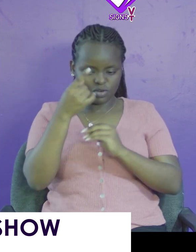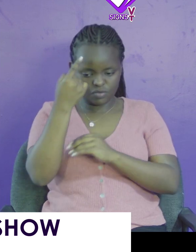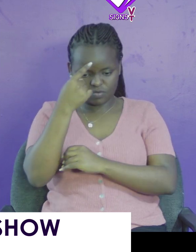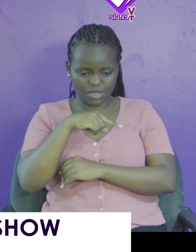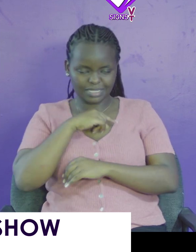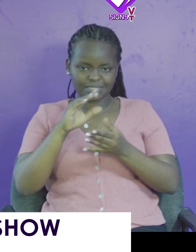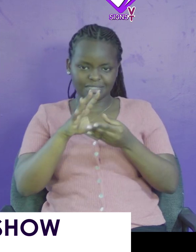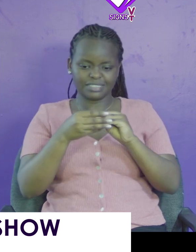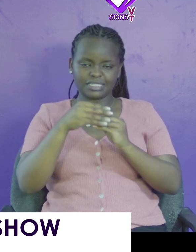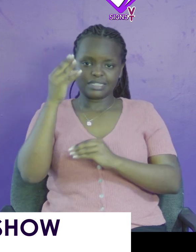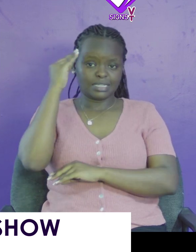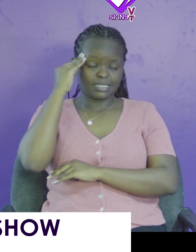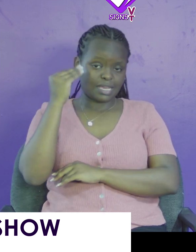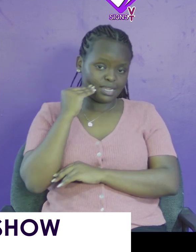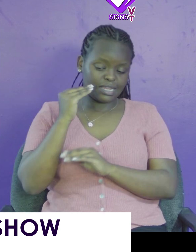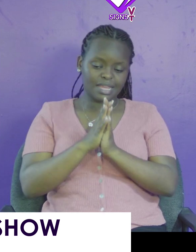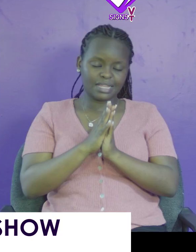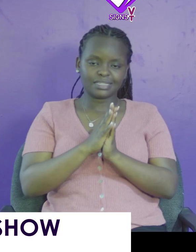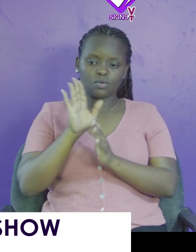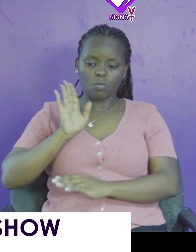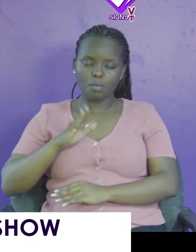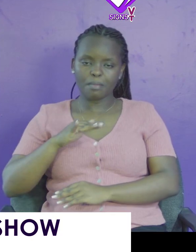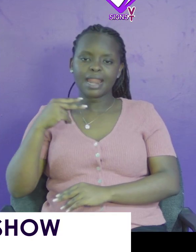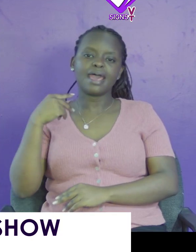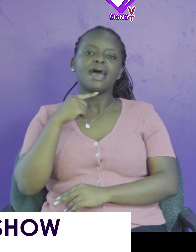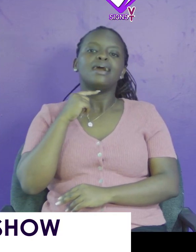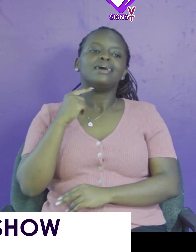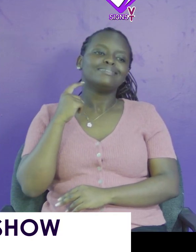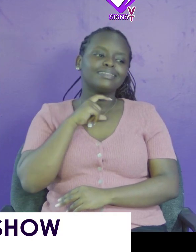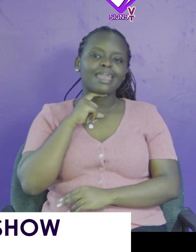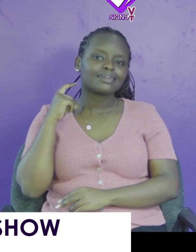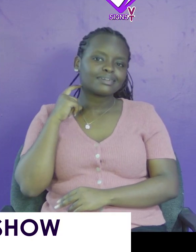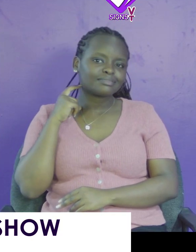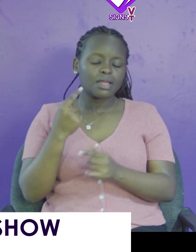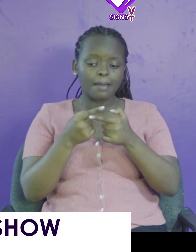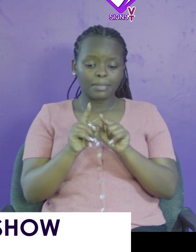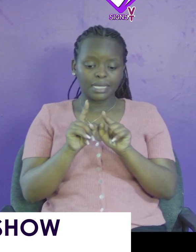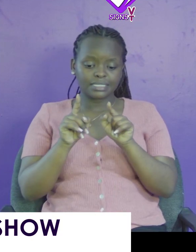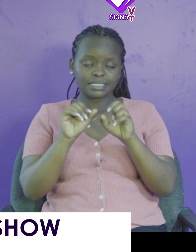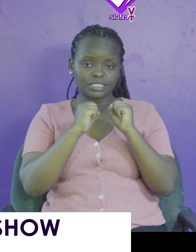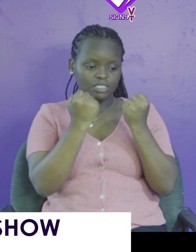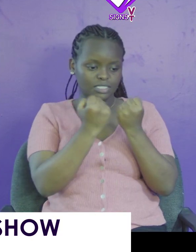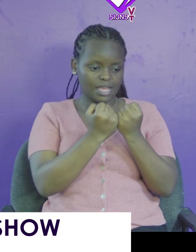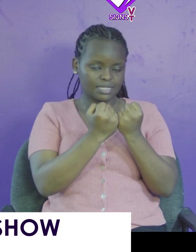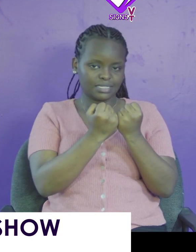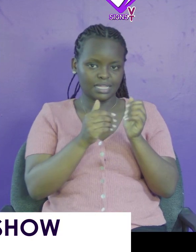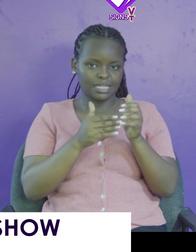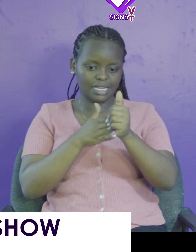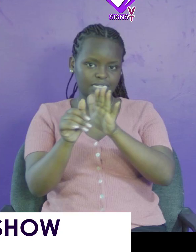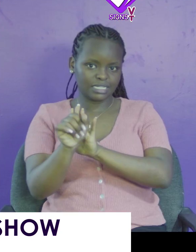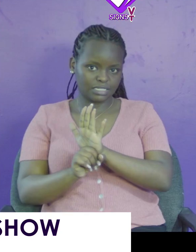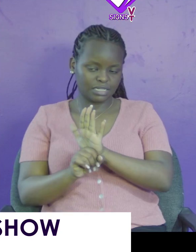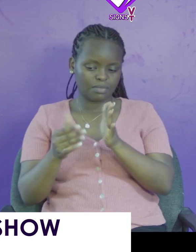head and the woman to be the neck. That is in the family setup. But in a society, society leadership,